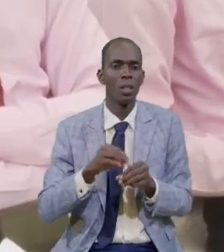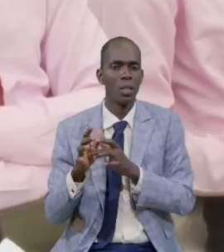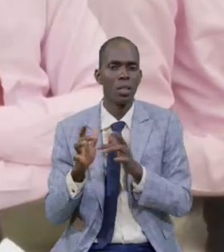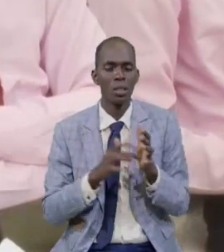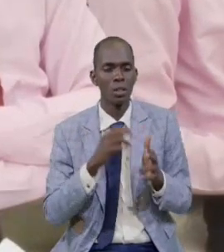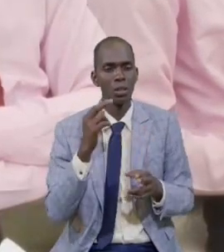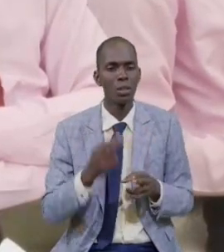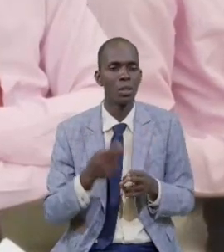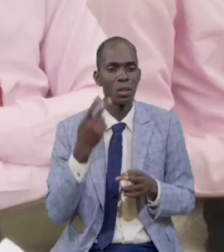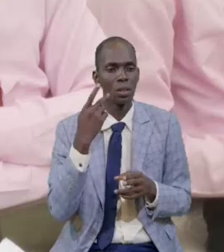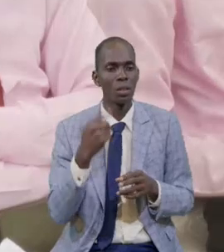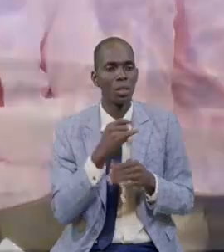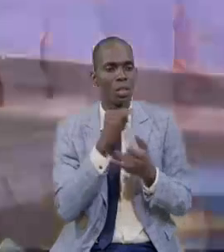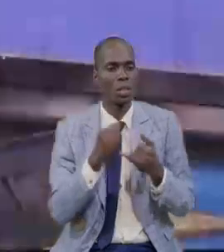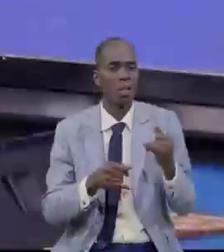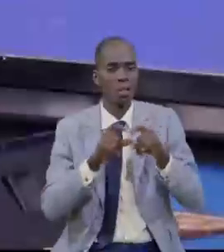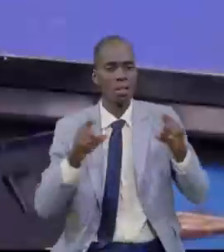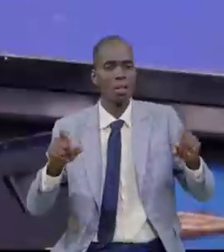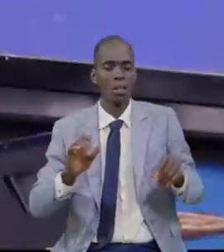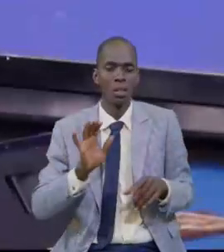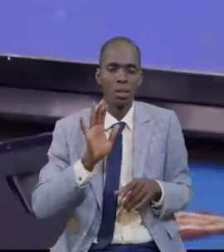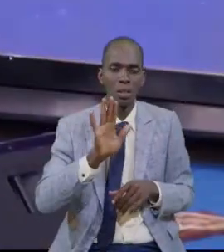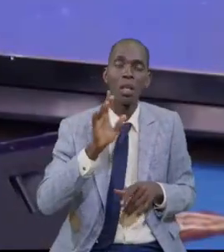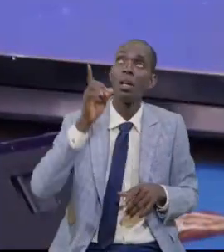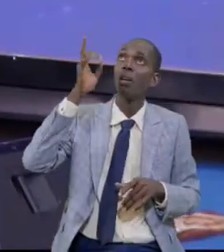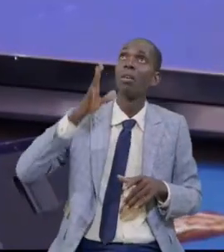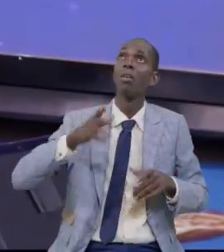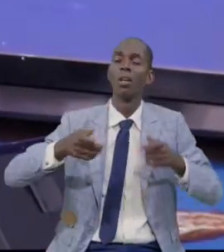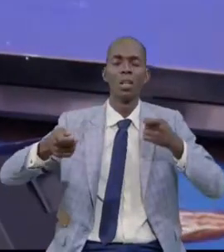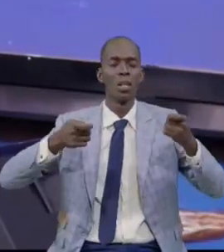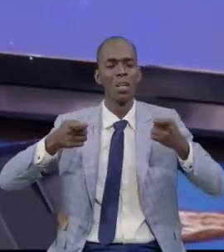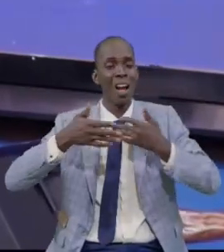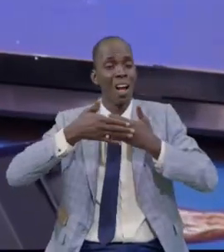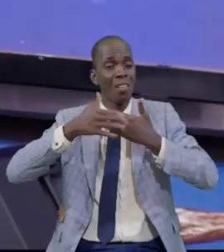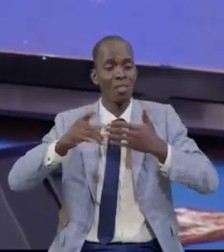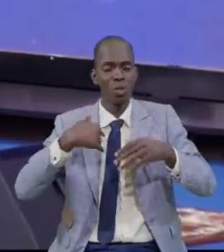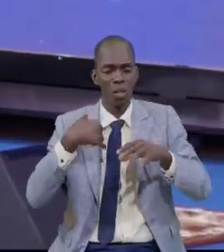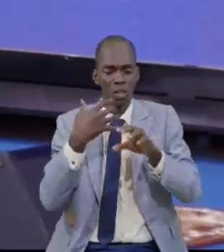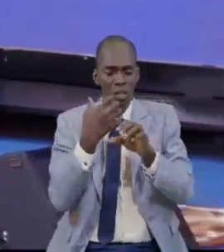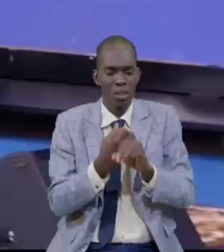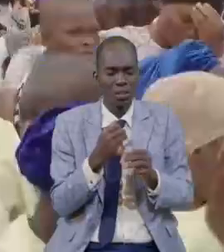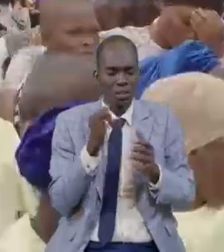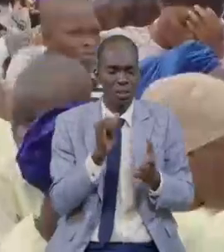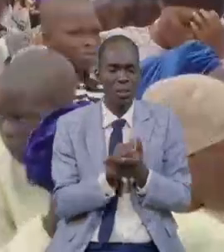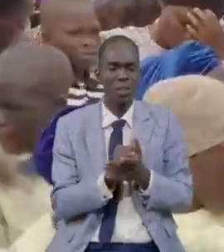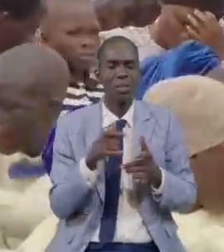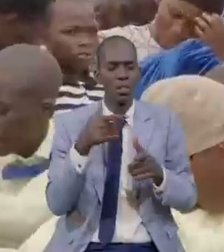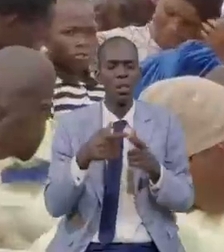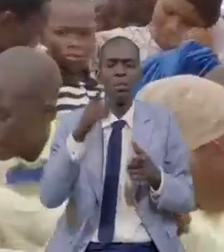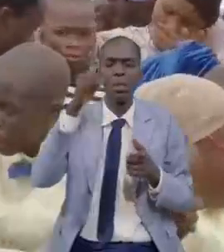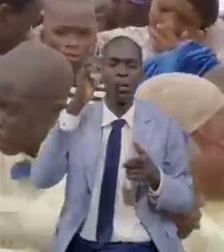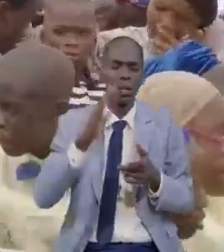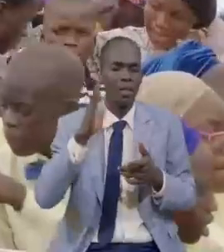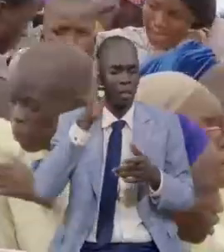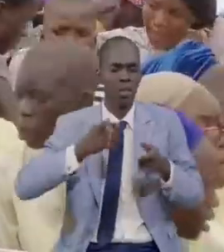Thy God reigneth. And when you receive that salvation, God will reign in your life. Sickness